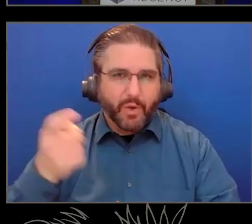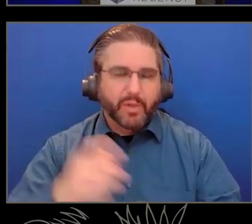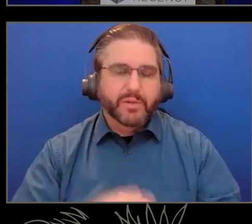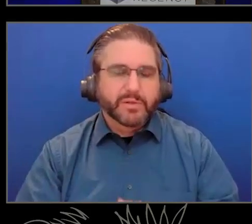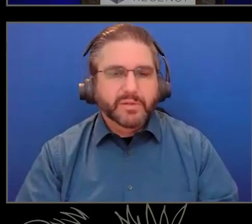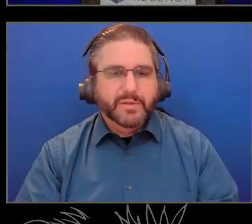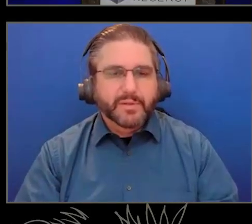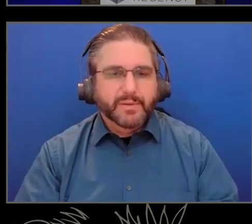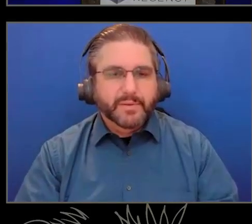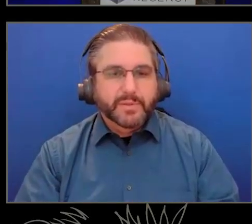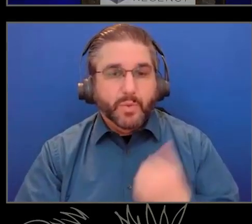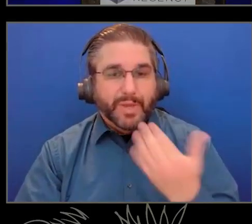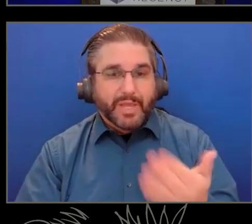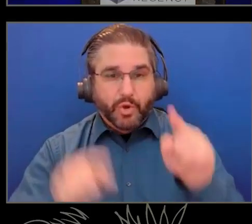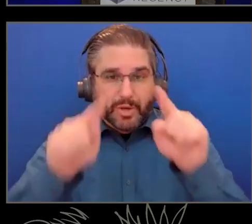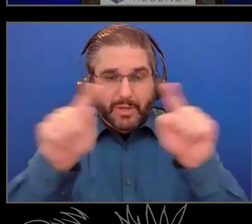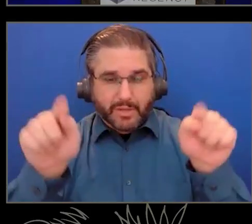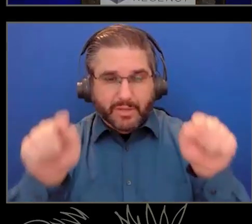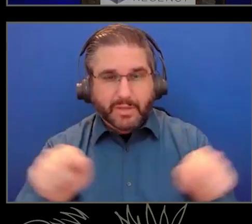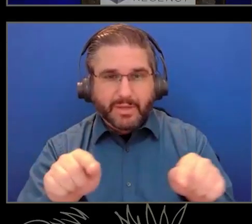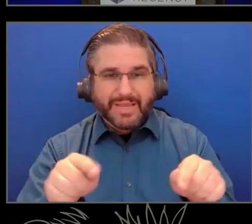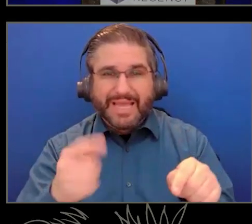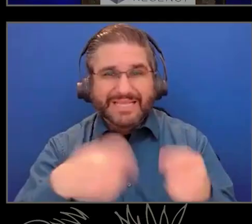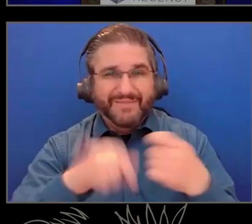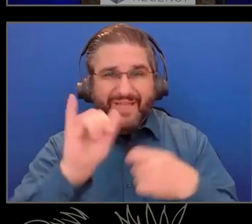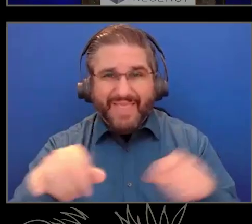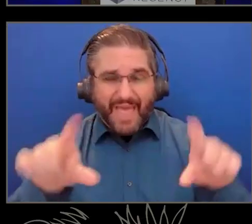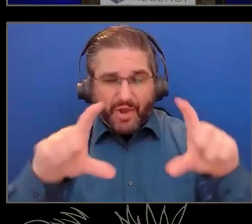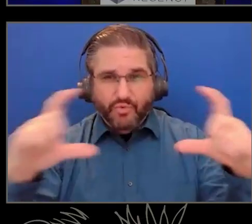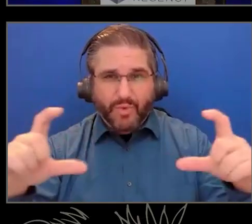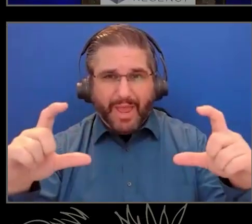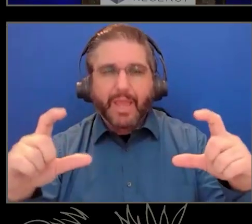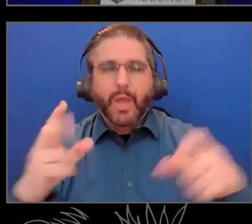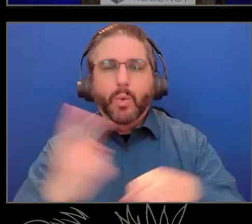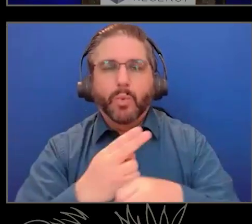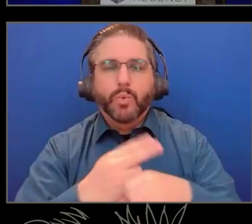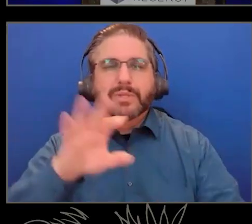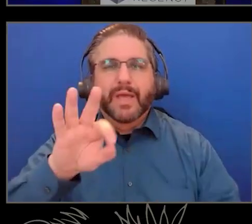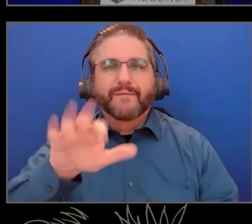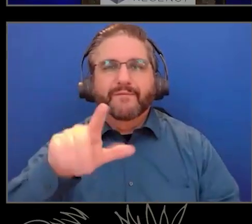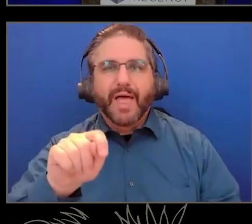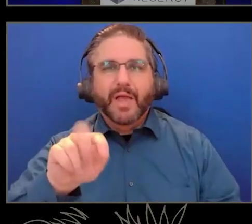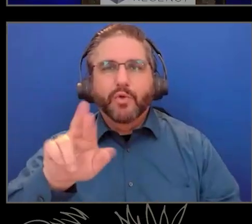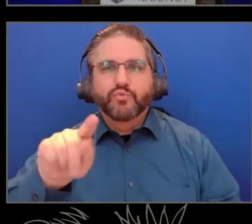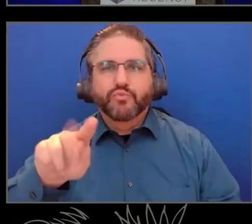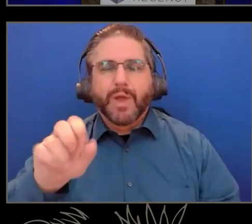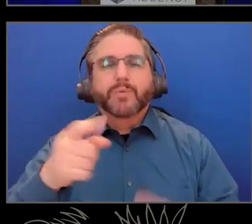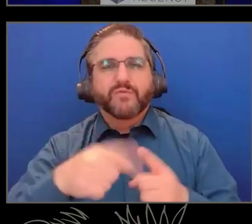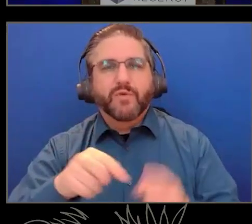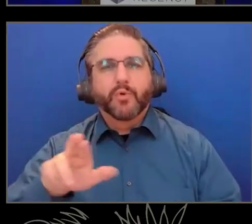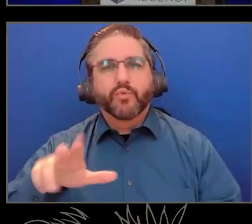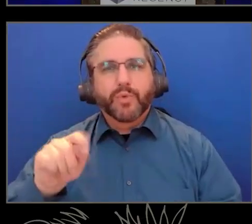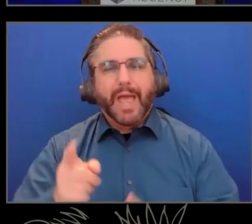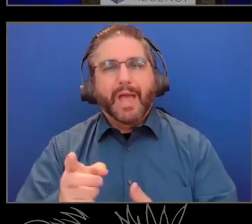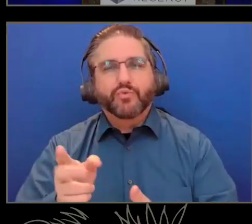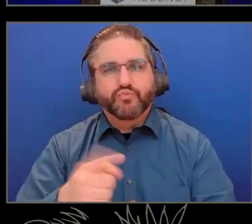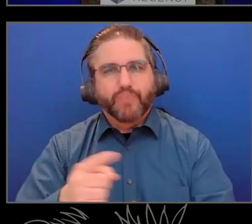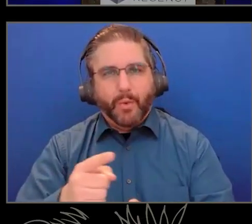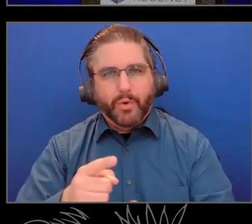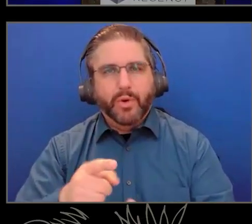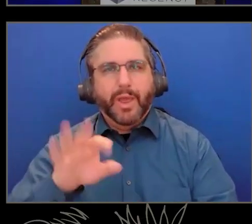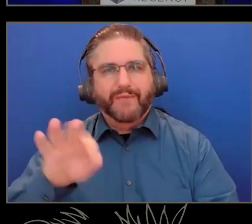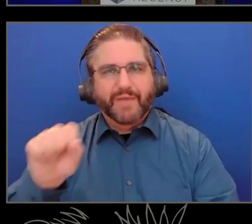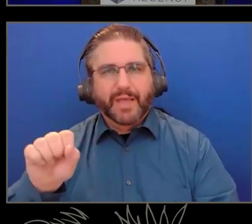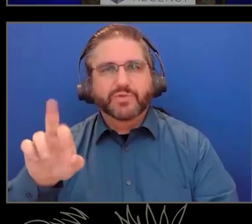here, what we can do instead of this array, we'll just use the flat routes from React Router FS routes. And here we can give